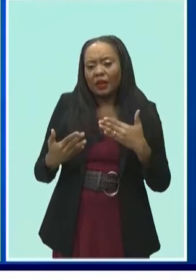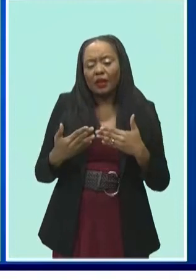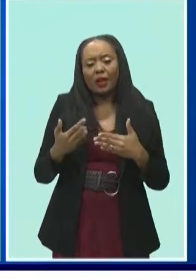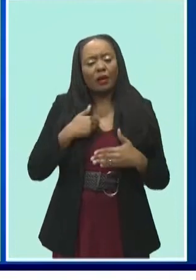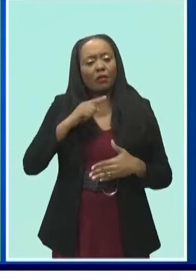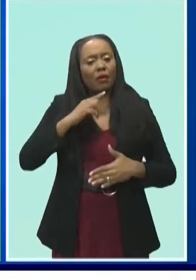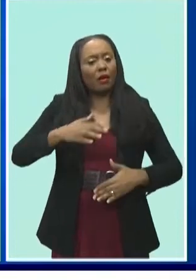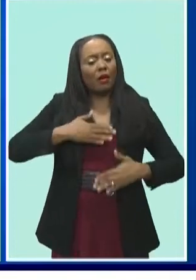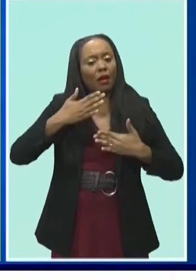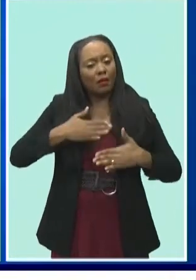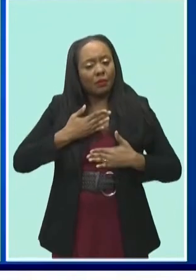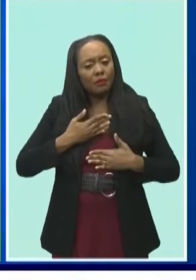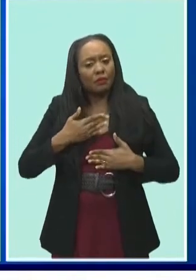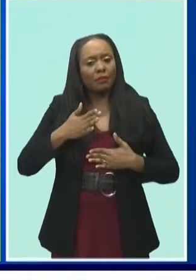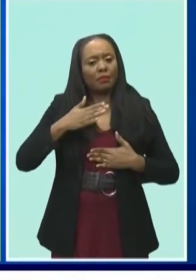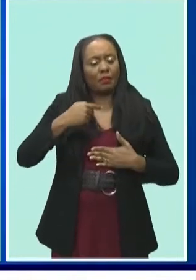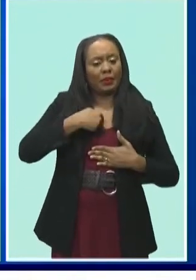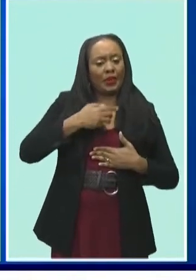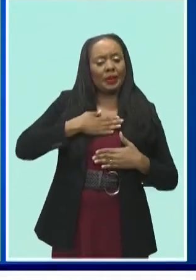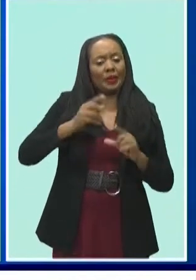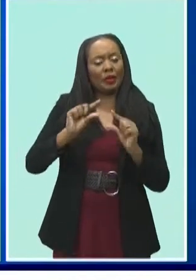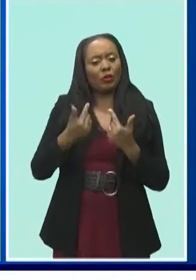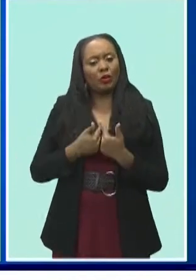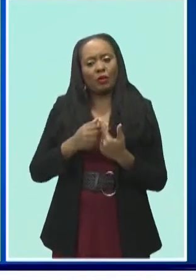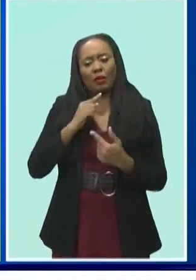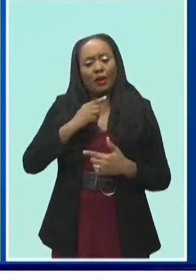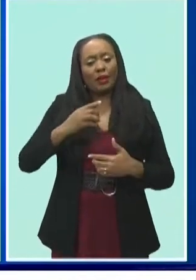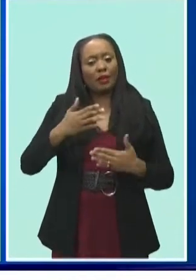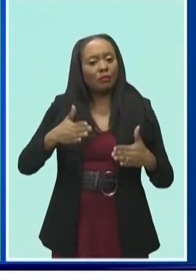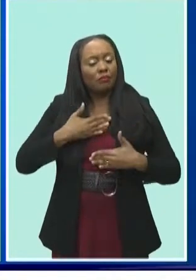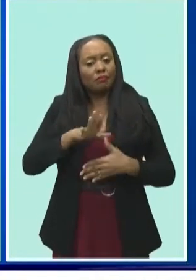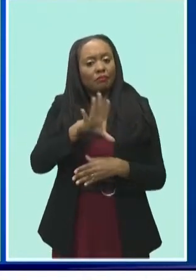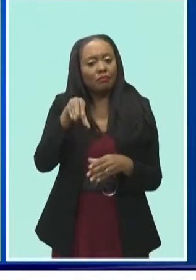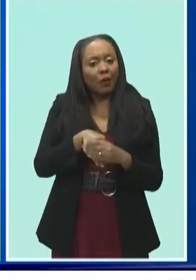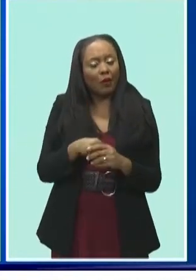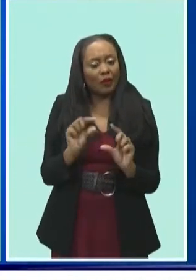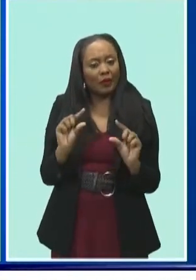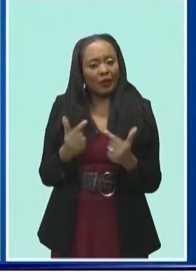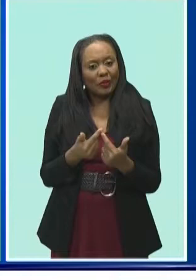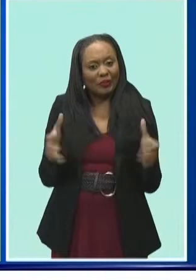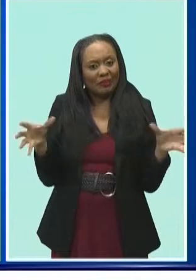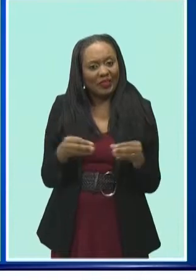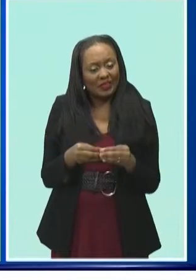how happy we are to be part of this economic forum this evening. The Barbados